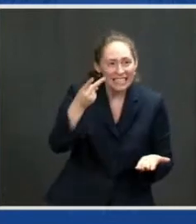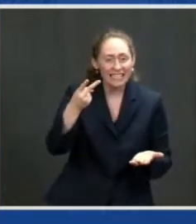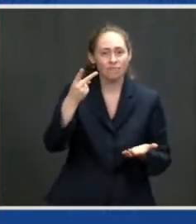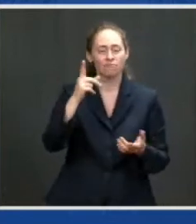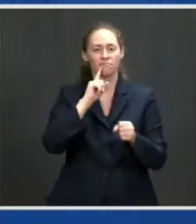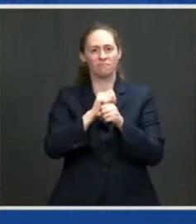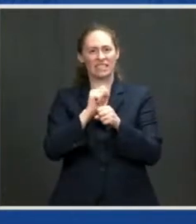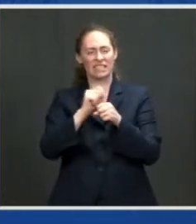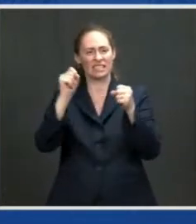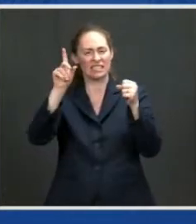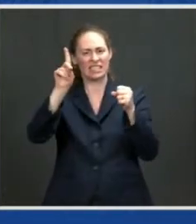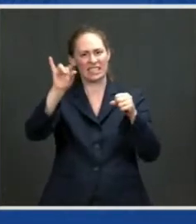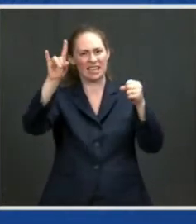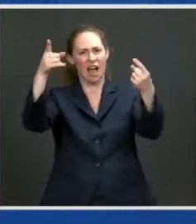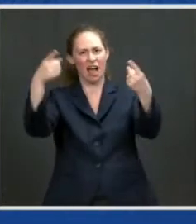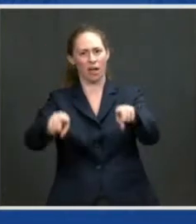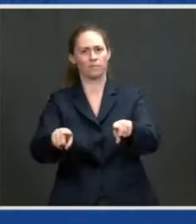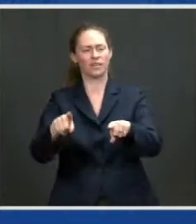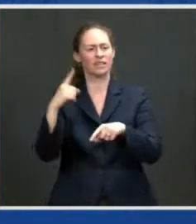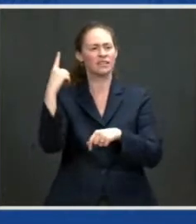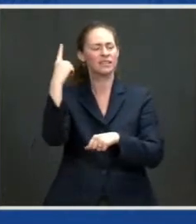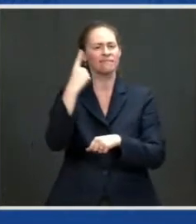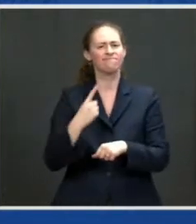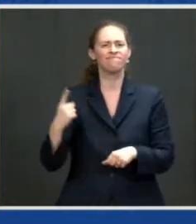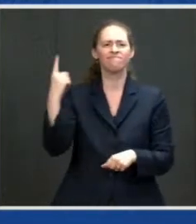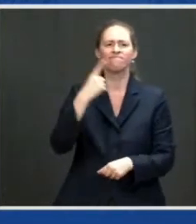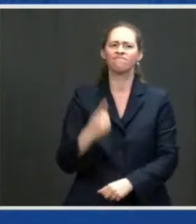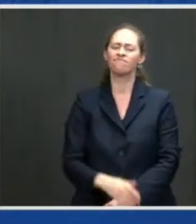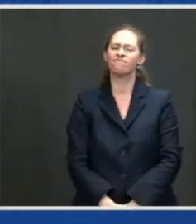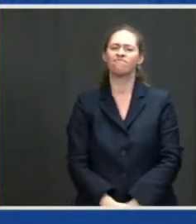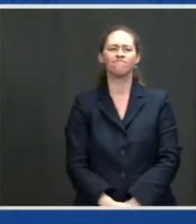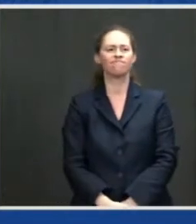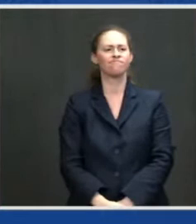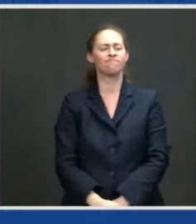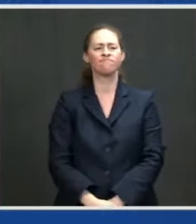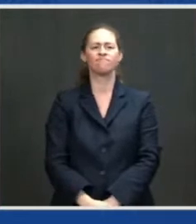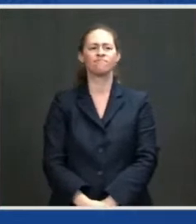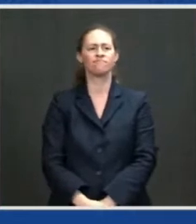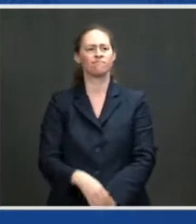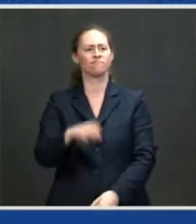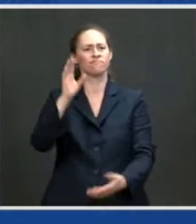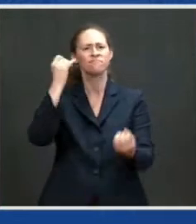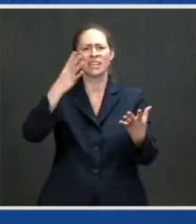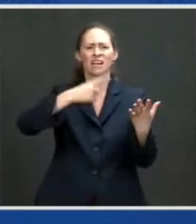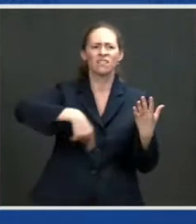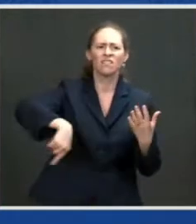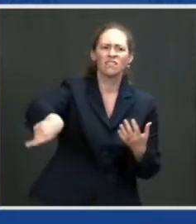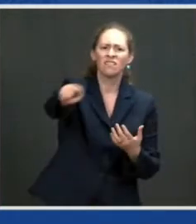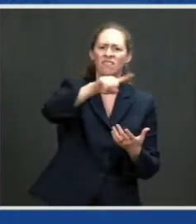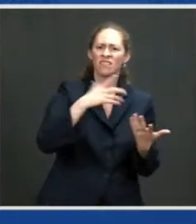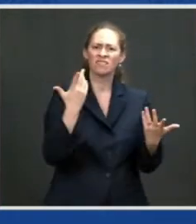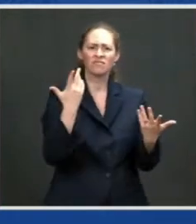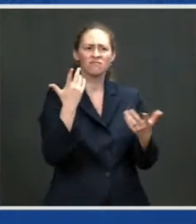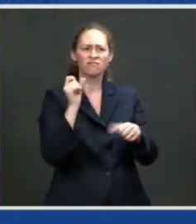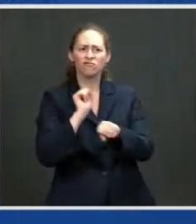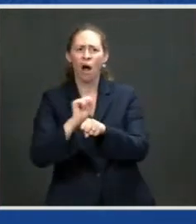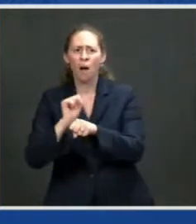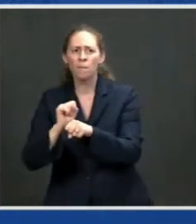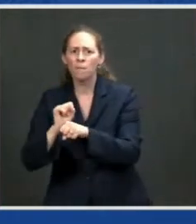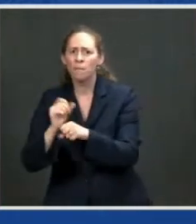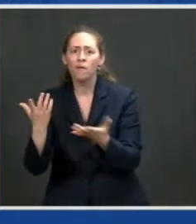Well, that number of hungry Americans, food-starved Americans, has dropped by